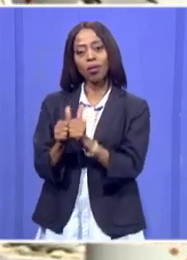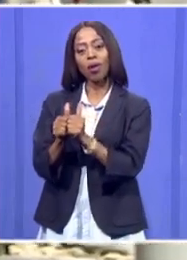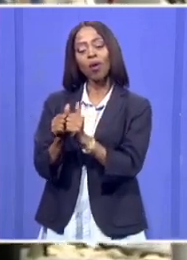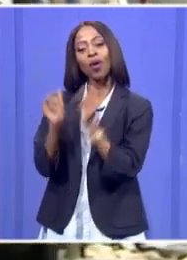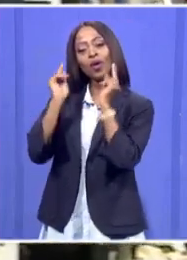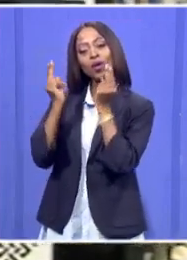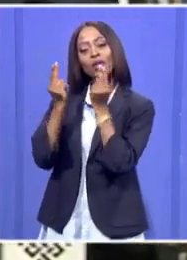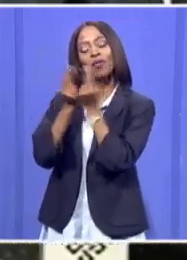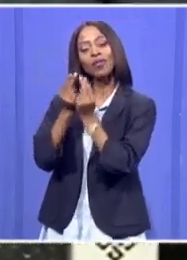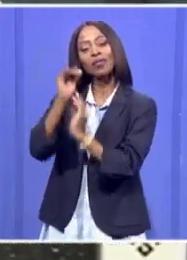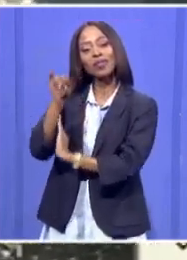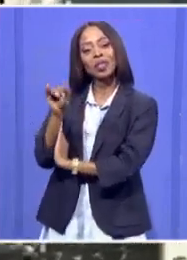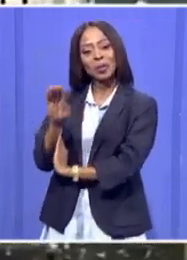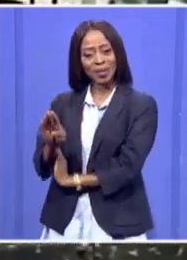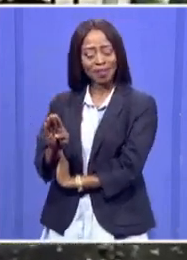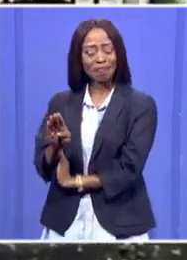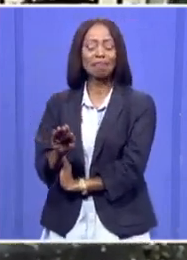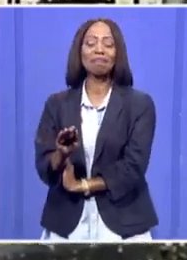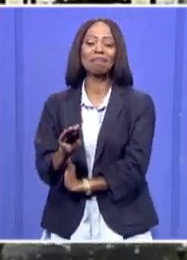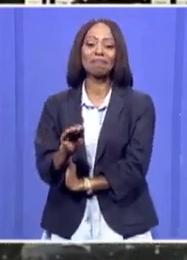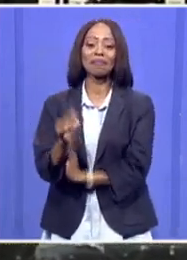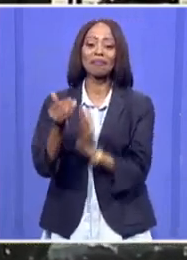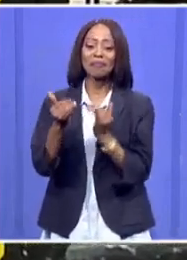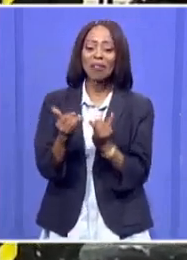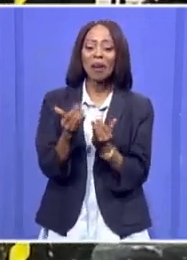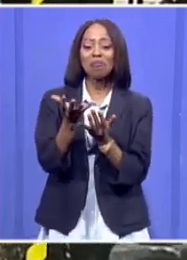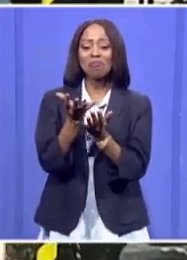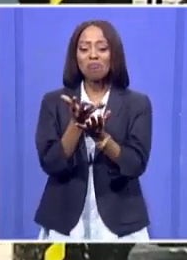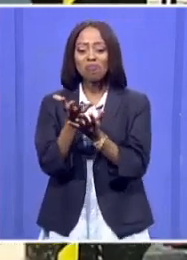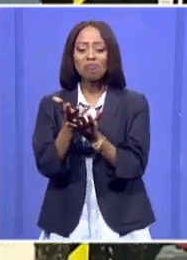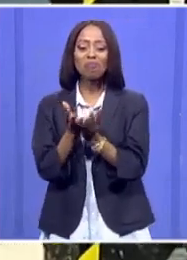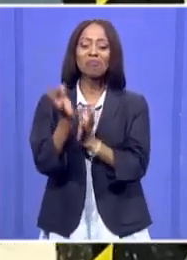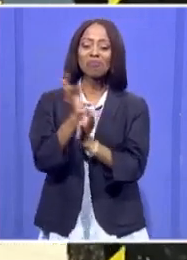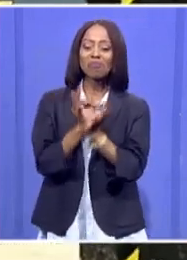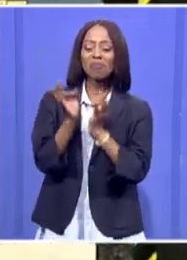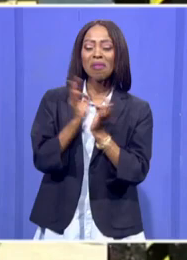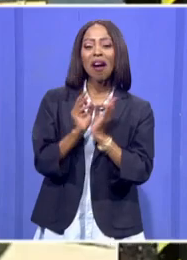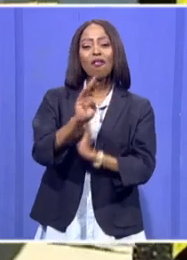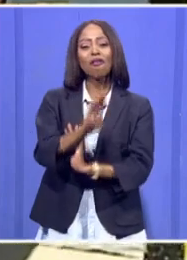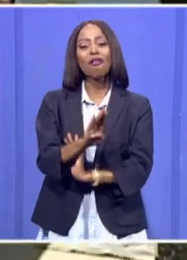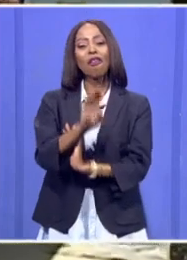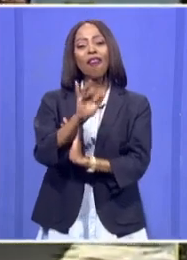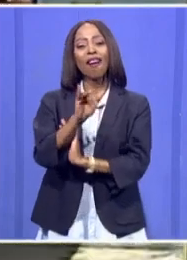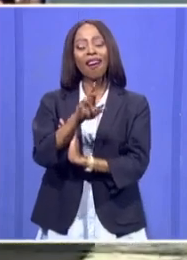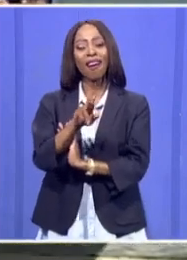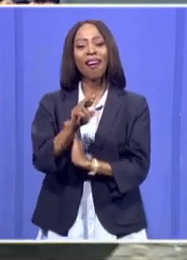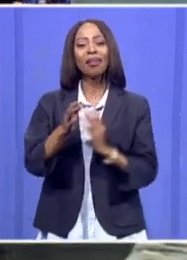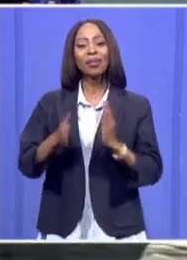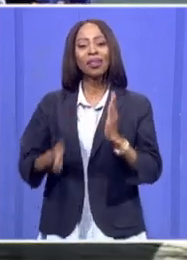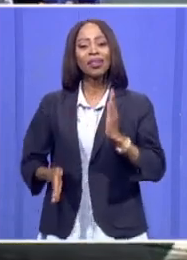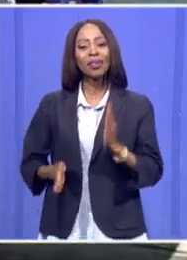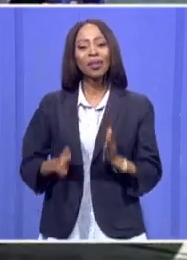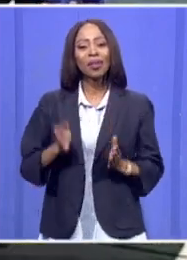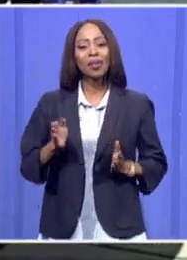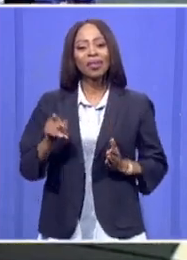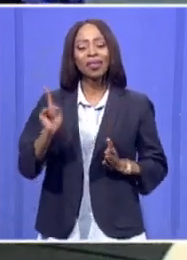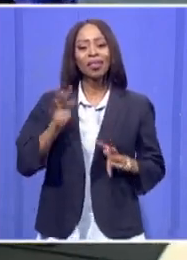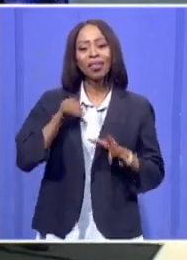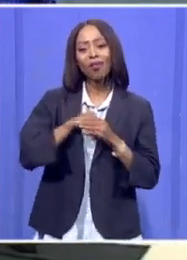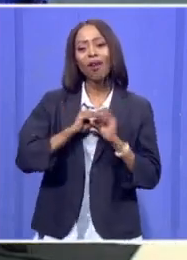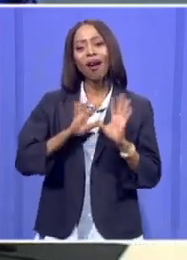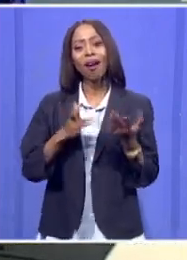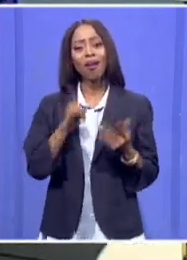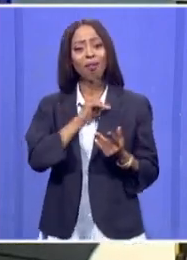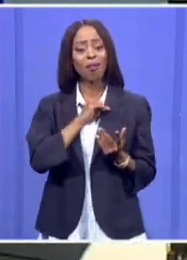University of Johannesburg, just speaking to how 4IR can be brought in terms of the